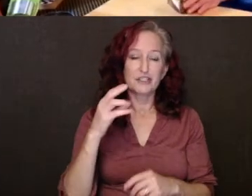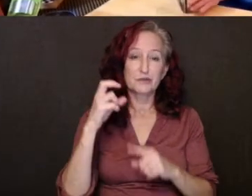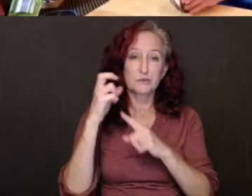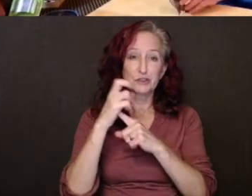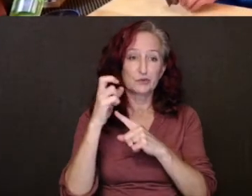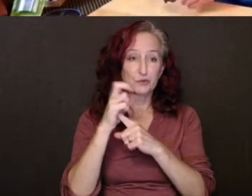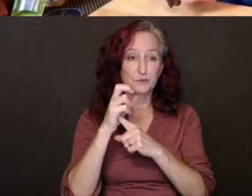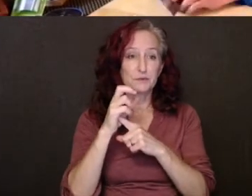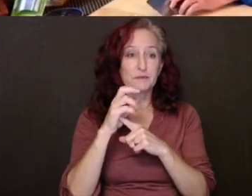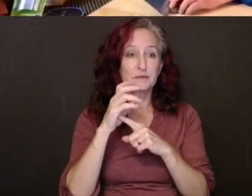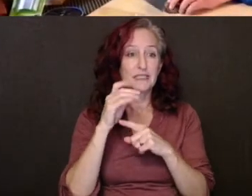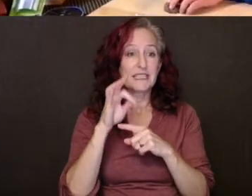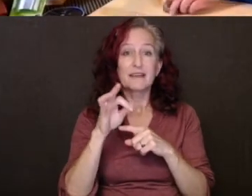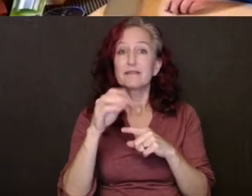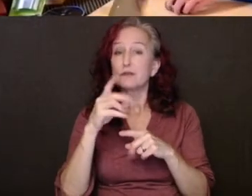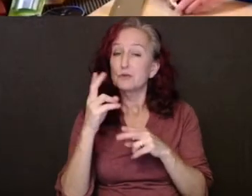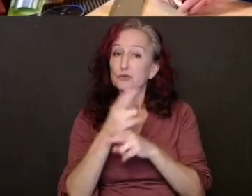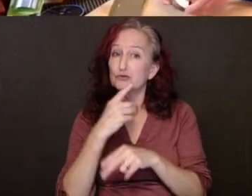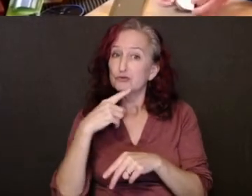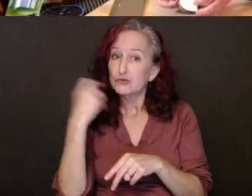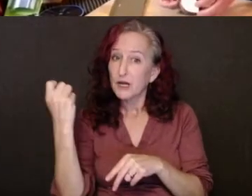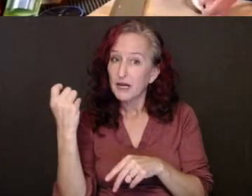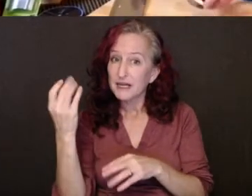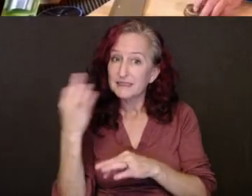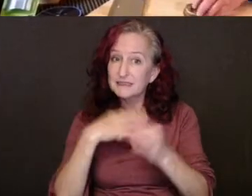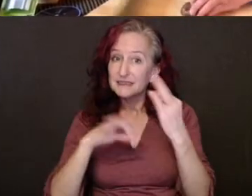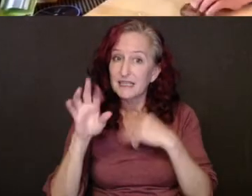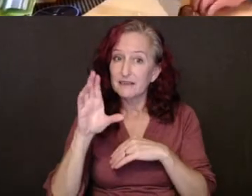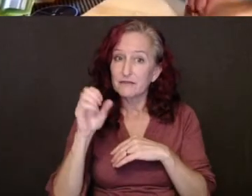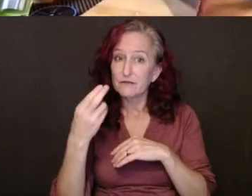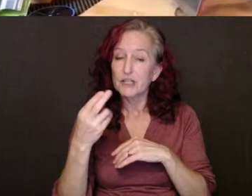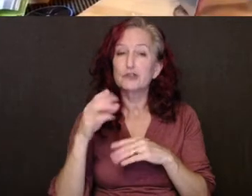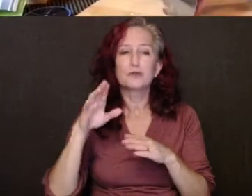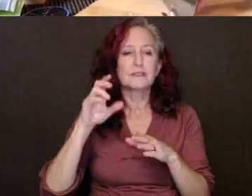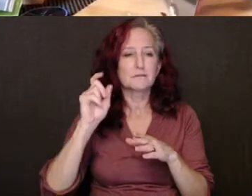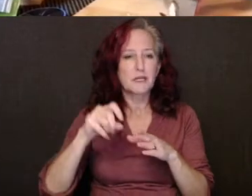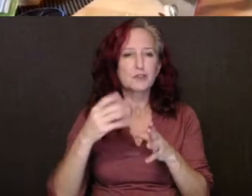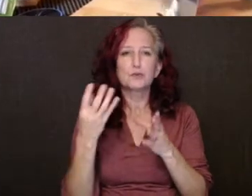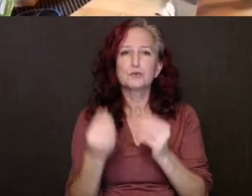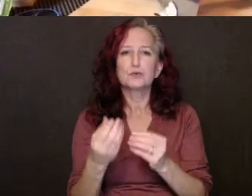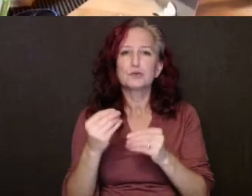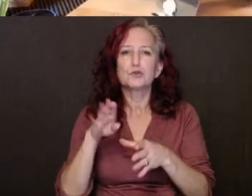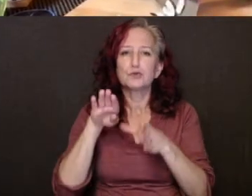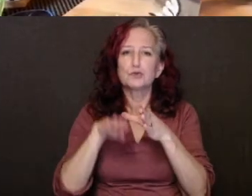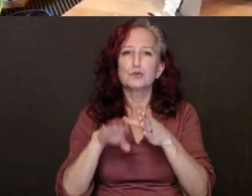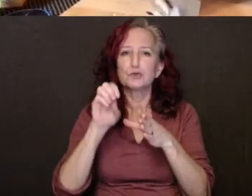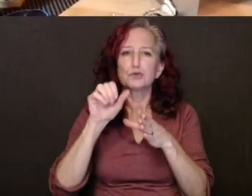here and cut it in half. Looks like this, you see? Then I go,